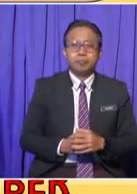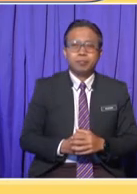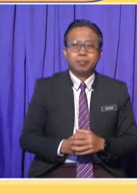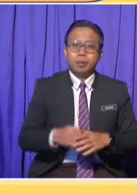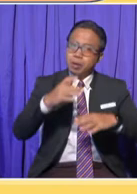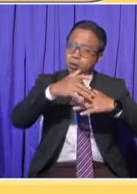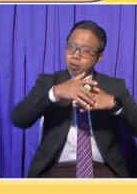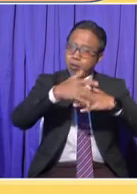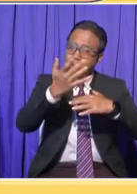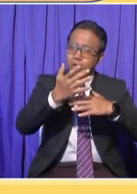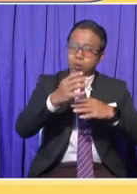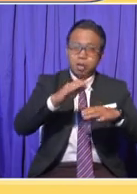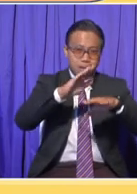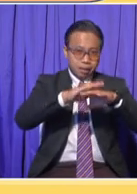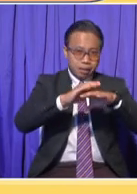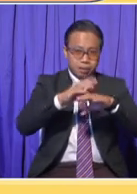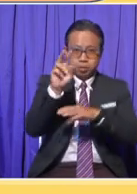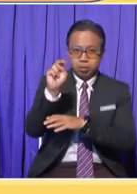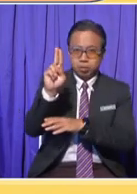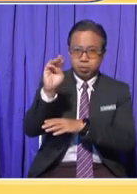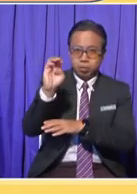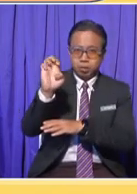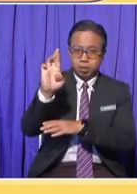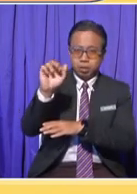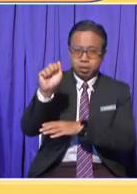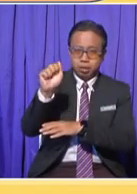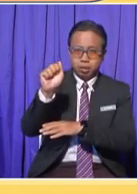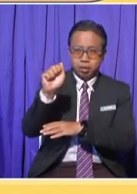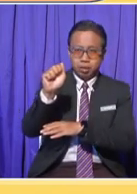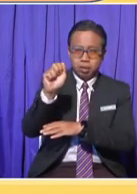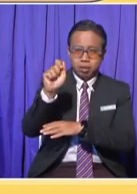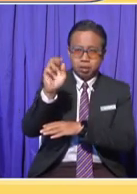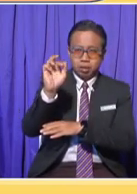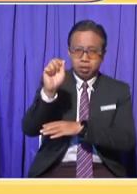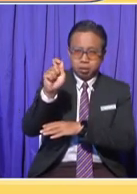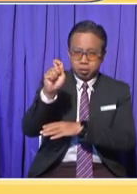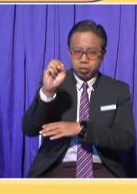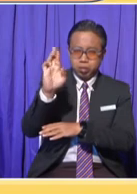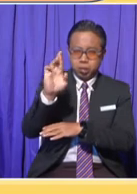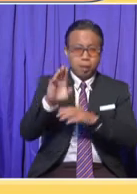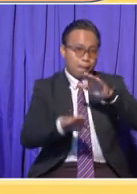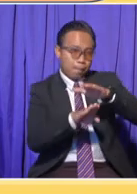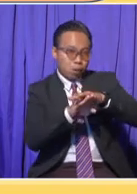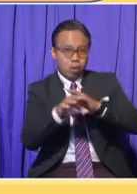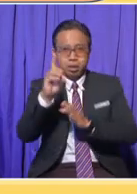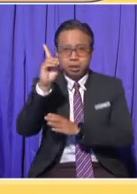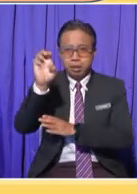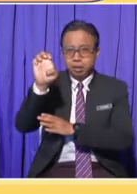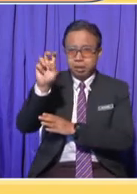We call the top number as numerator and bottom number as denominator.